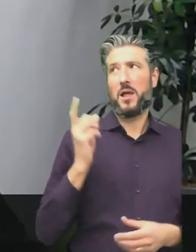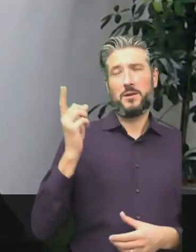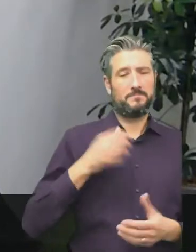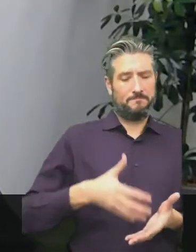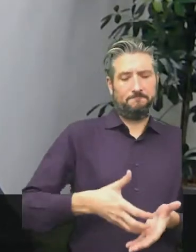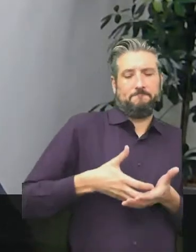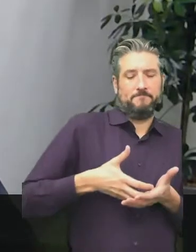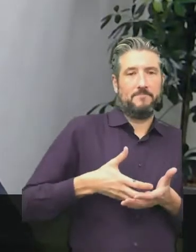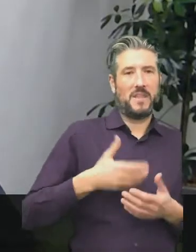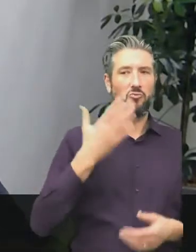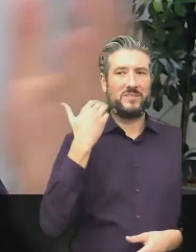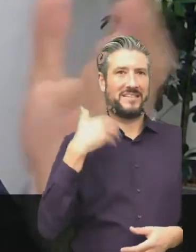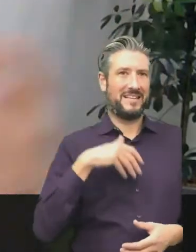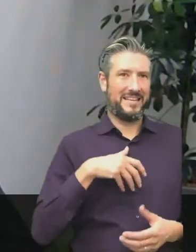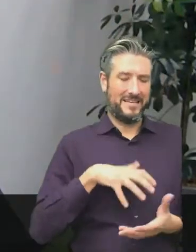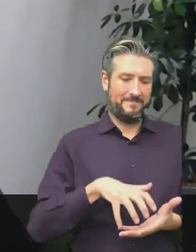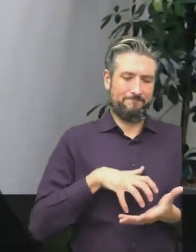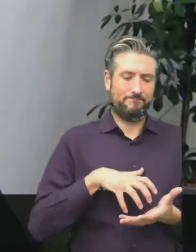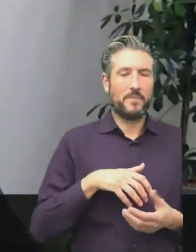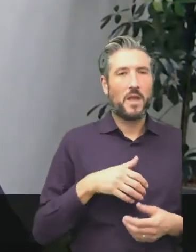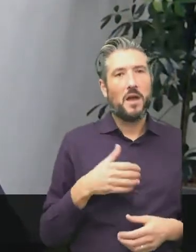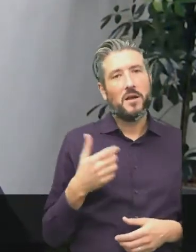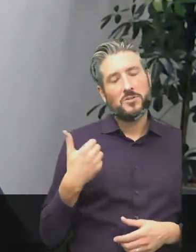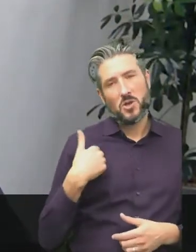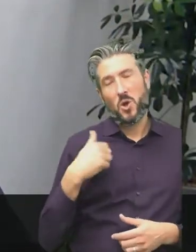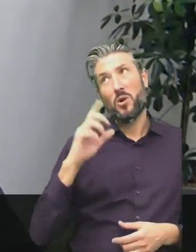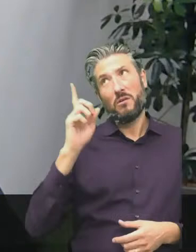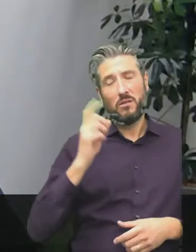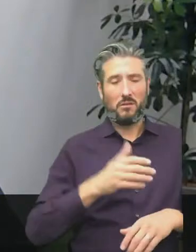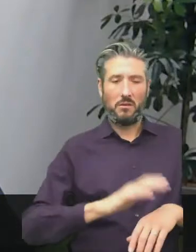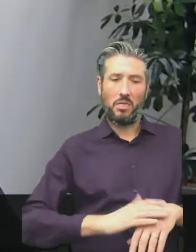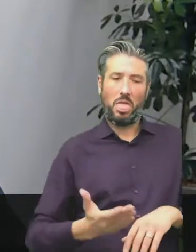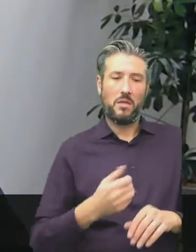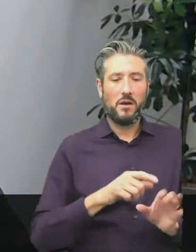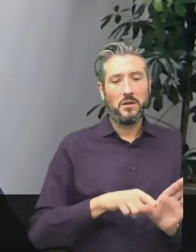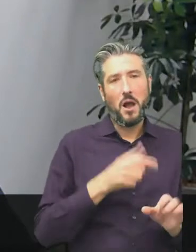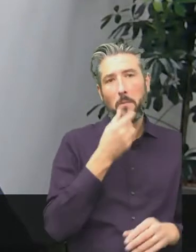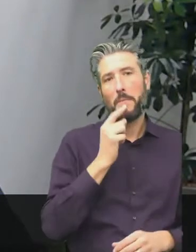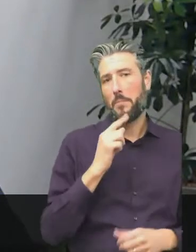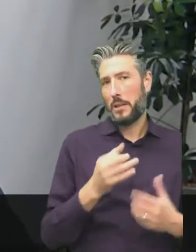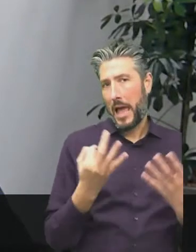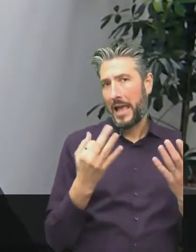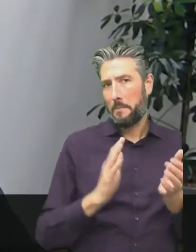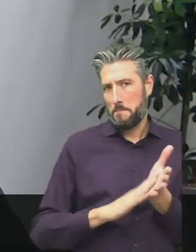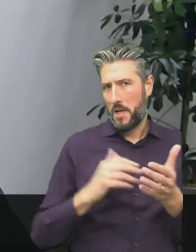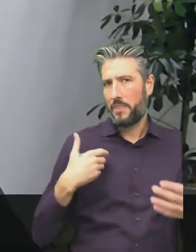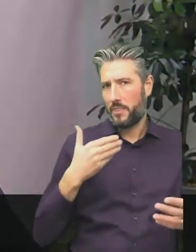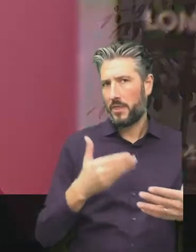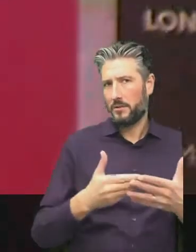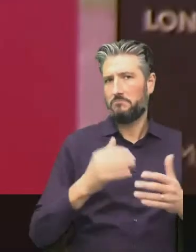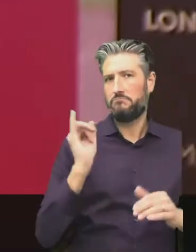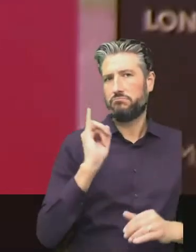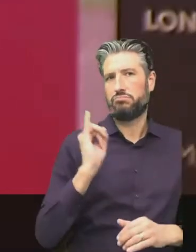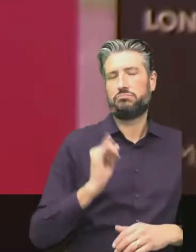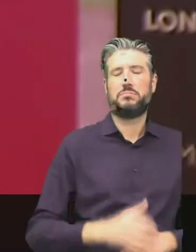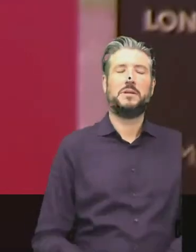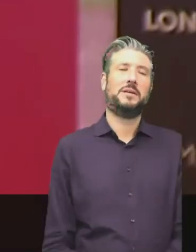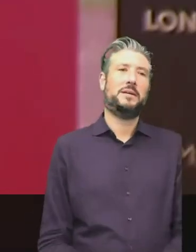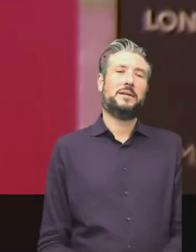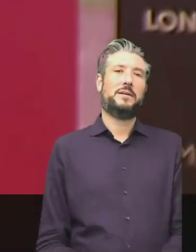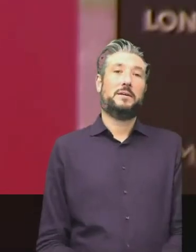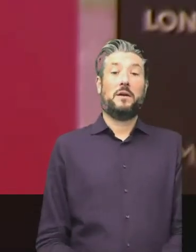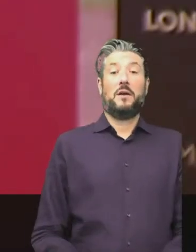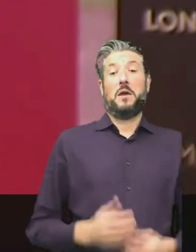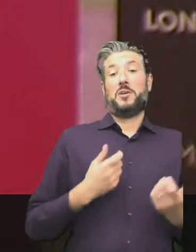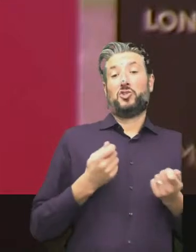to ignore and neglect you, as I'm afraid this government's been seeking to do over the last 8 months. Thank you. May I invite